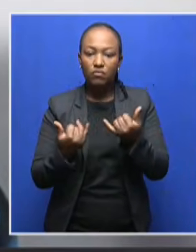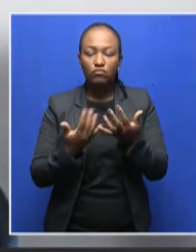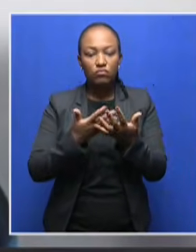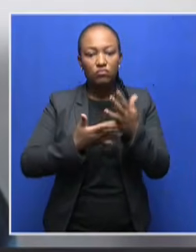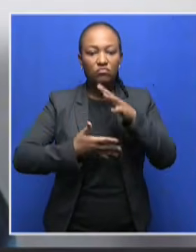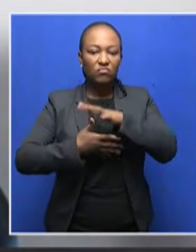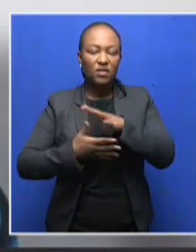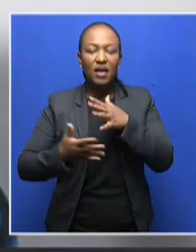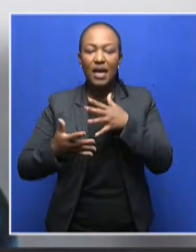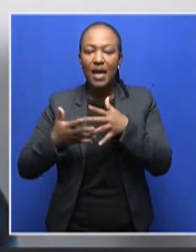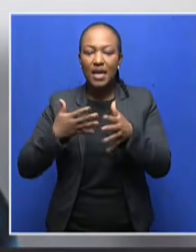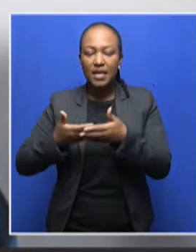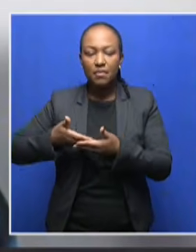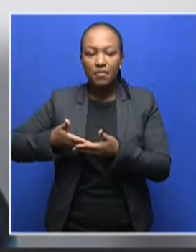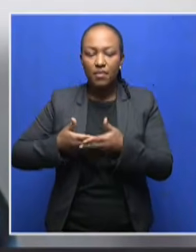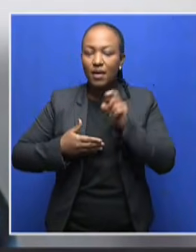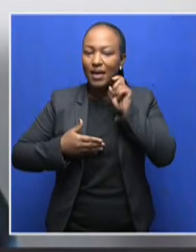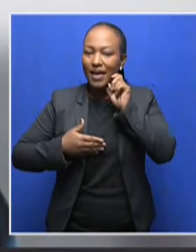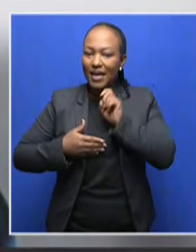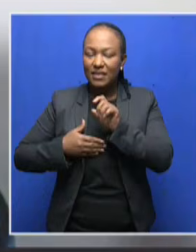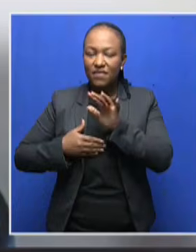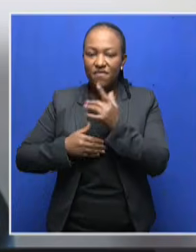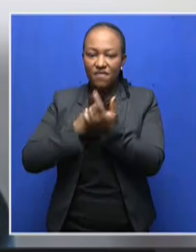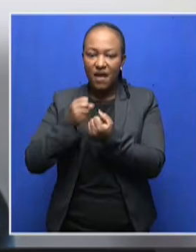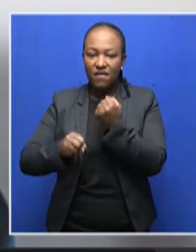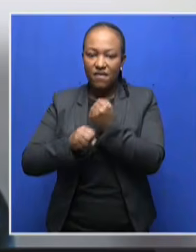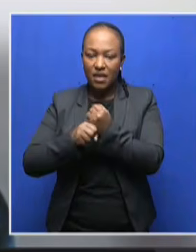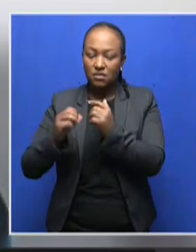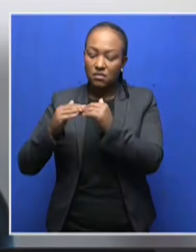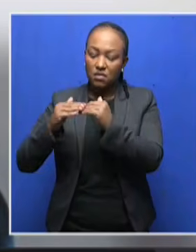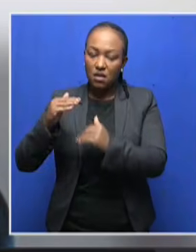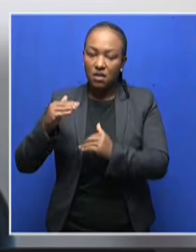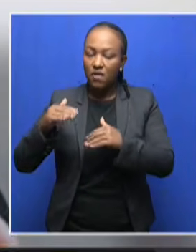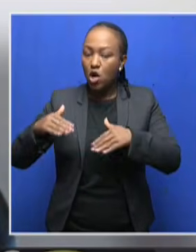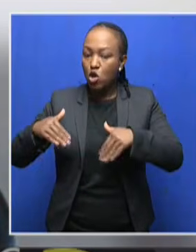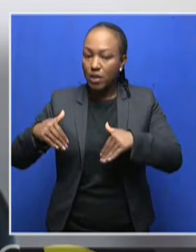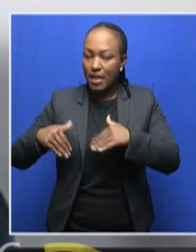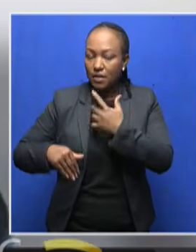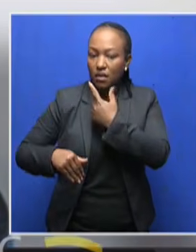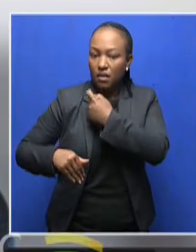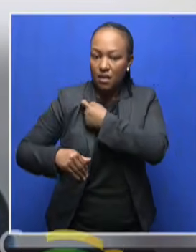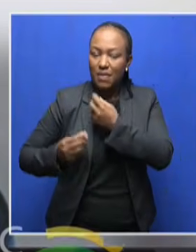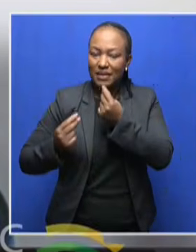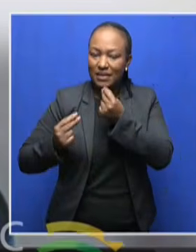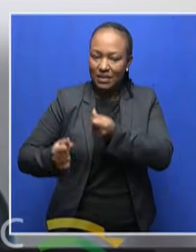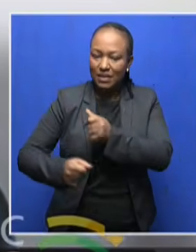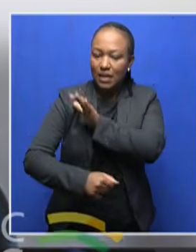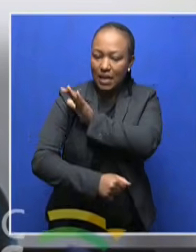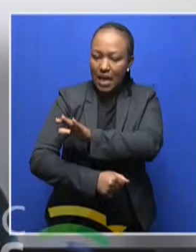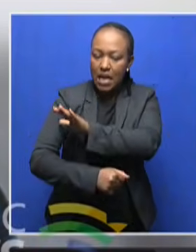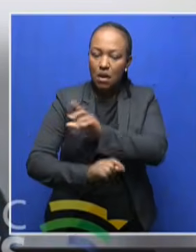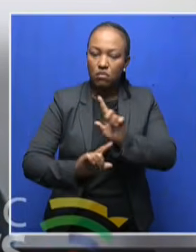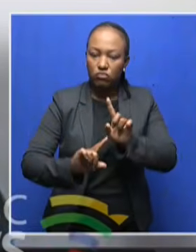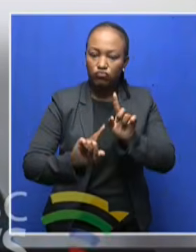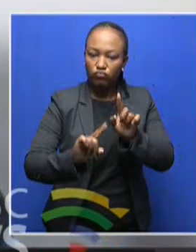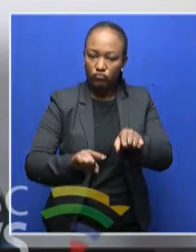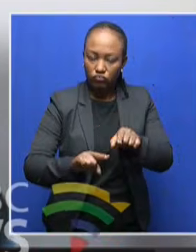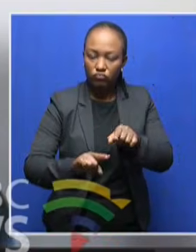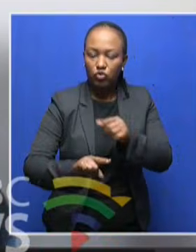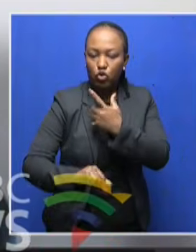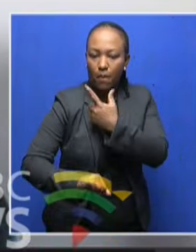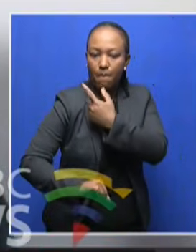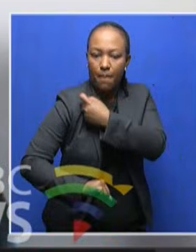firstly, any child under the age of 5 that hasn't received 2 doses of vaccine should be taken to the clinic immediately to be vaccinated. In addition to